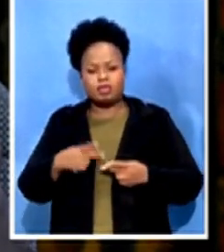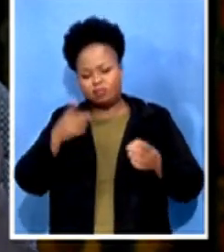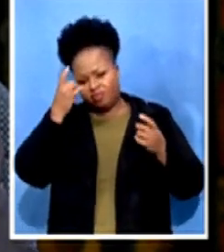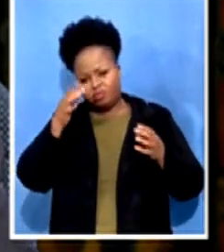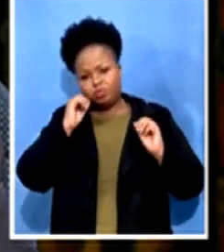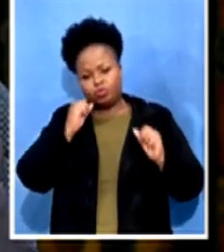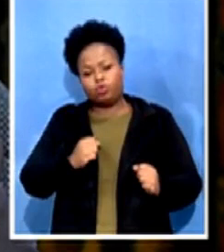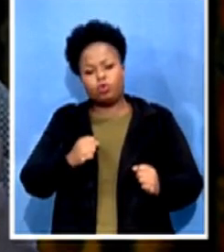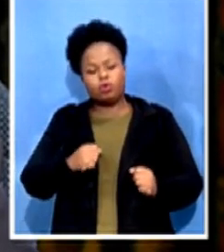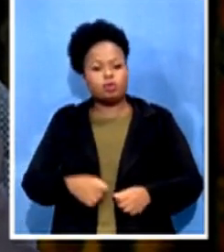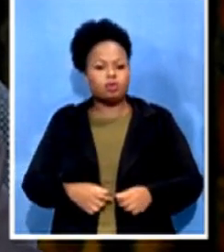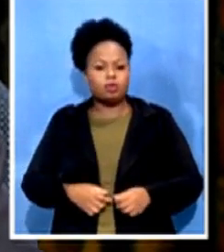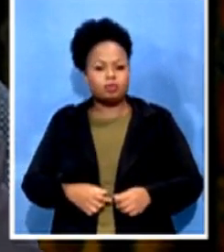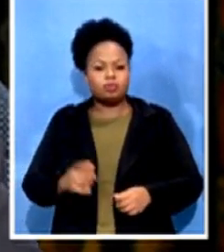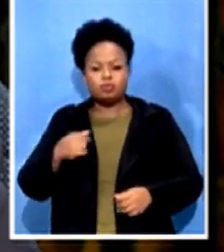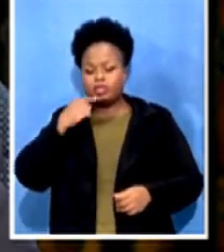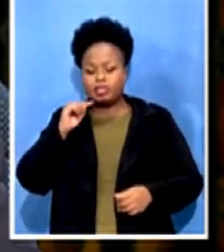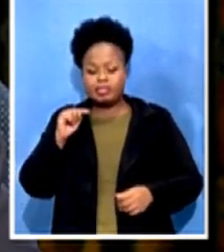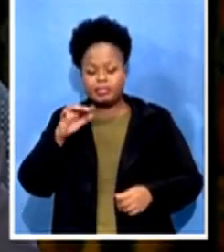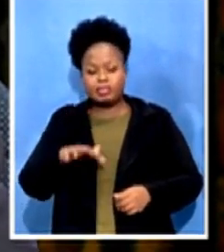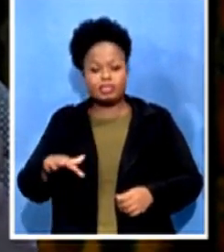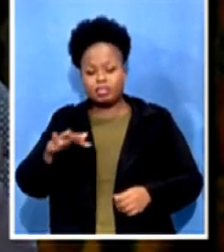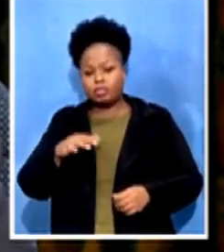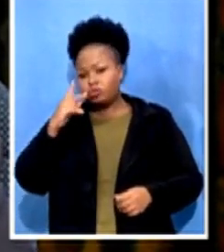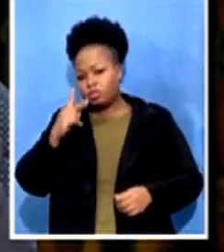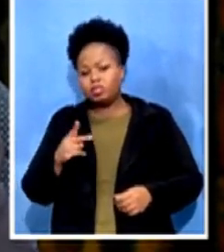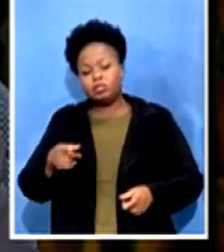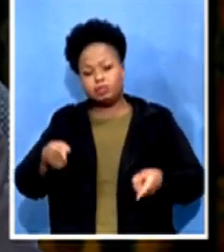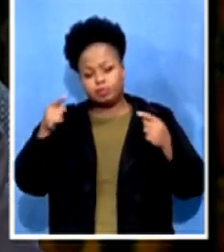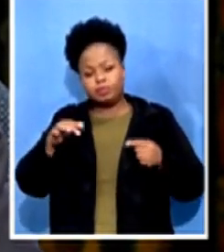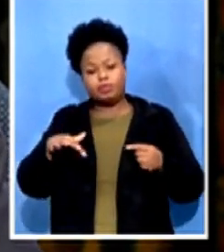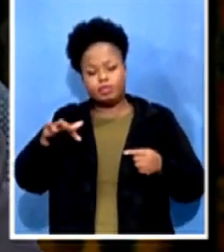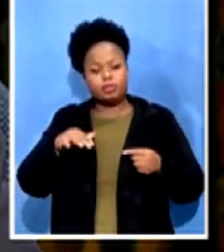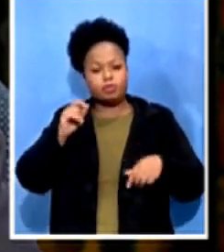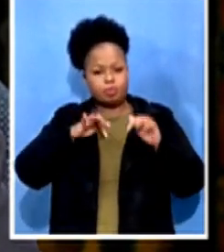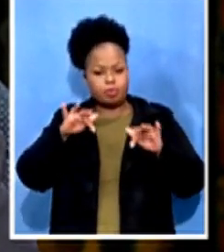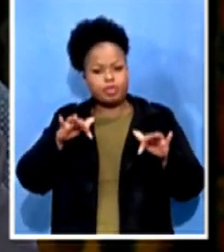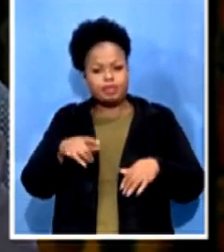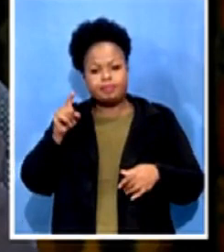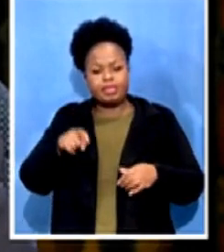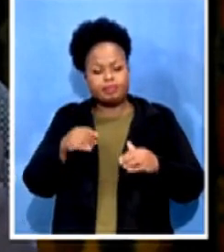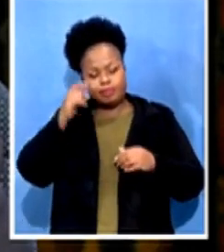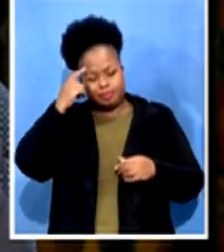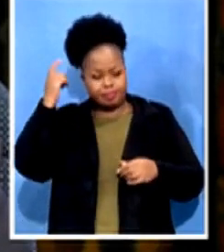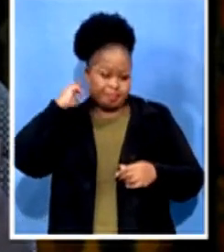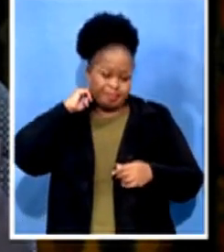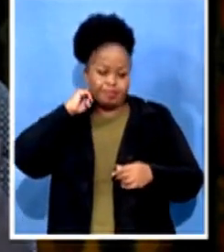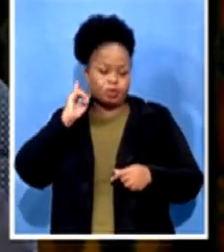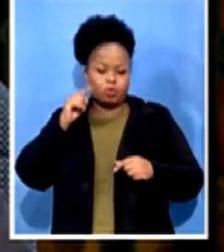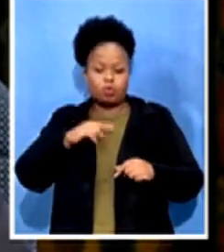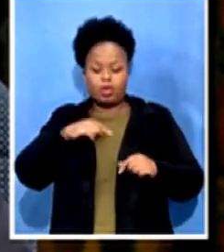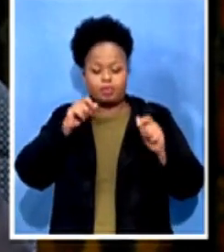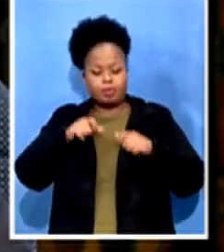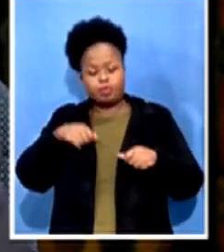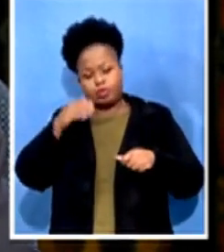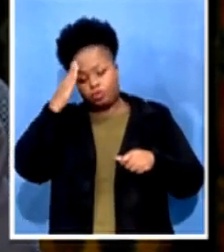area we see it as a hotspot, and so people must be conscious that everyone needs to know whether they've got the infection or not, and it's a